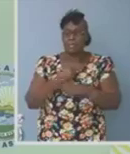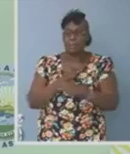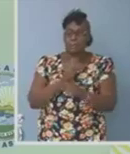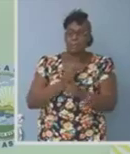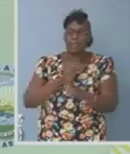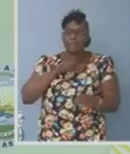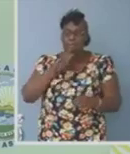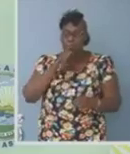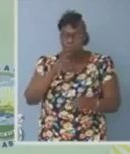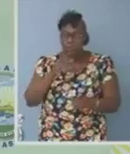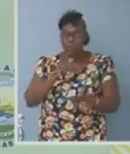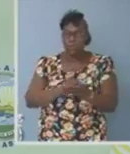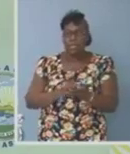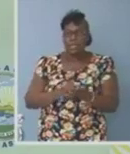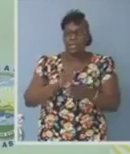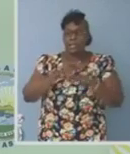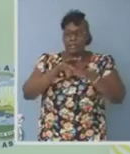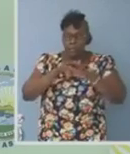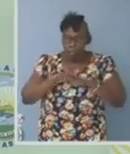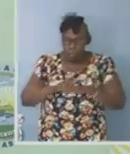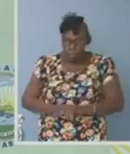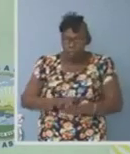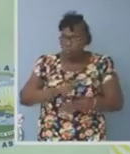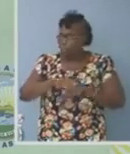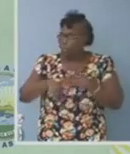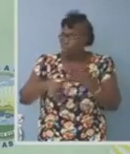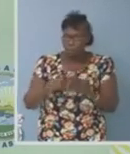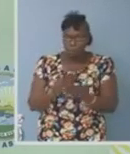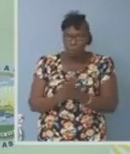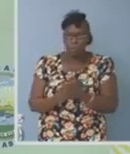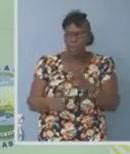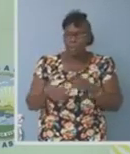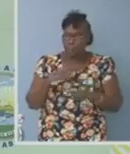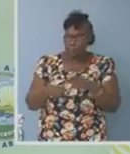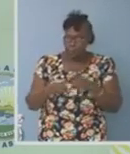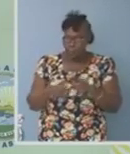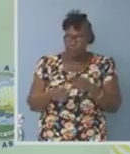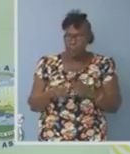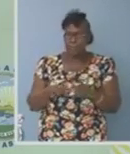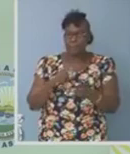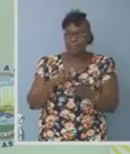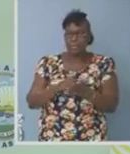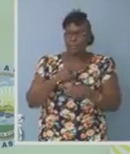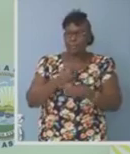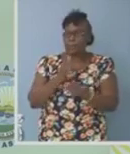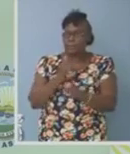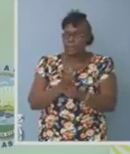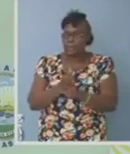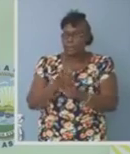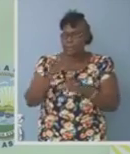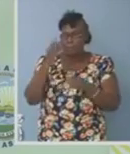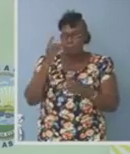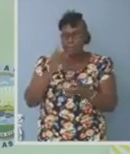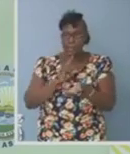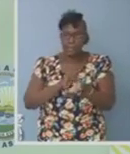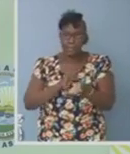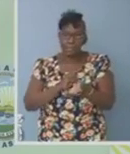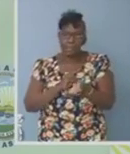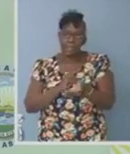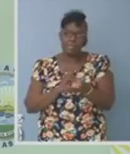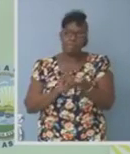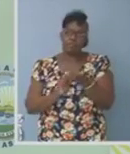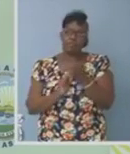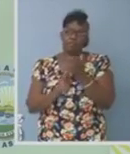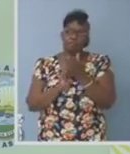we reduce all the possibilities which will cause the virus to thrive and to grow. And I wish to take